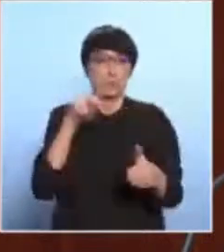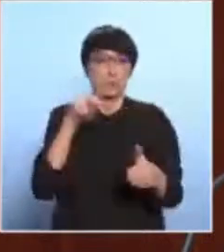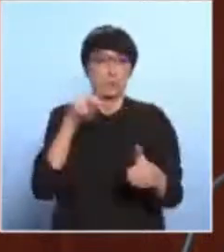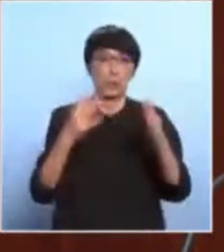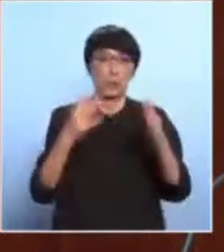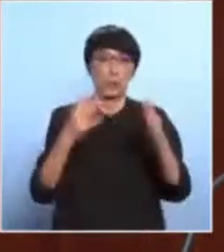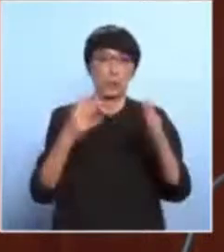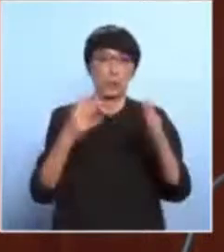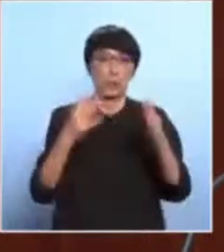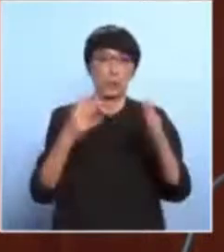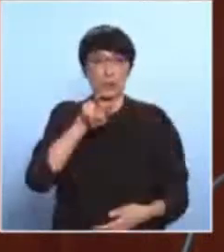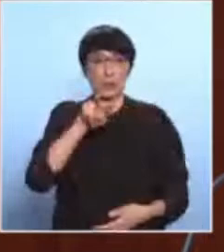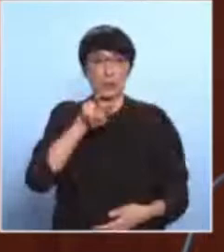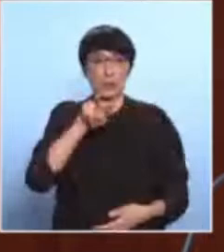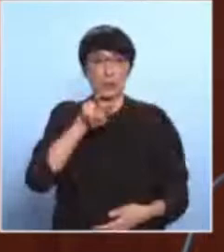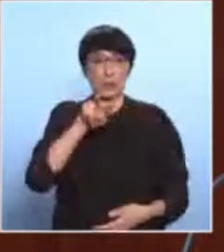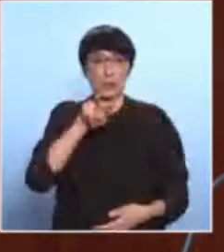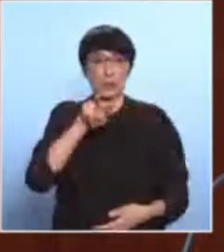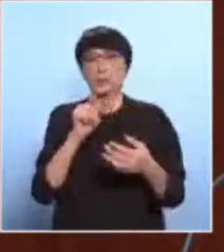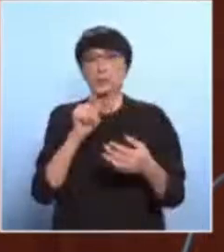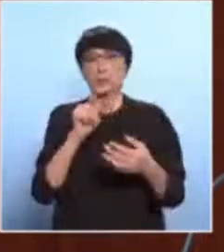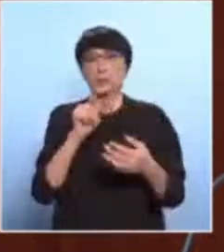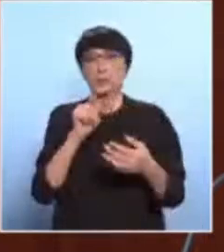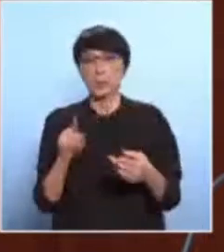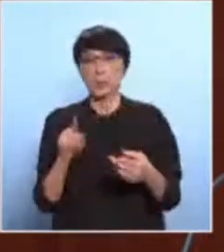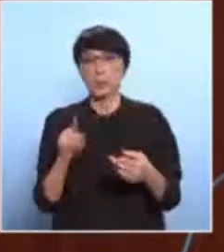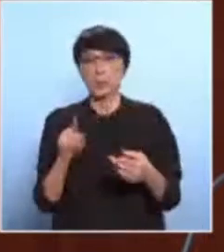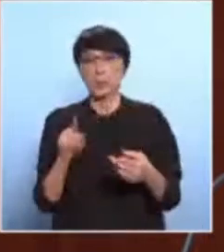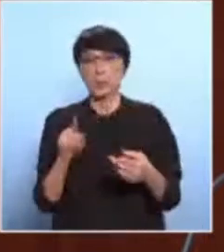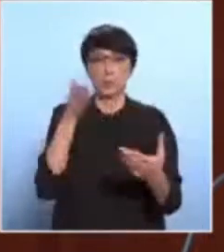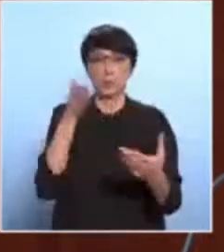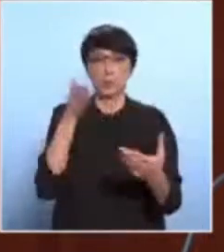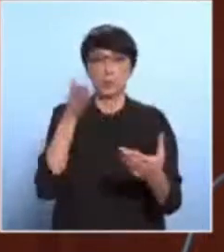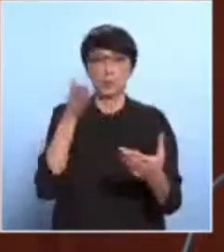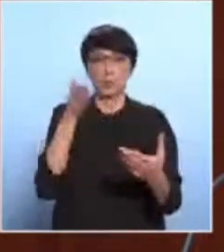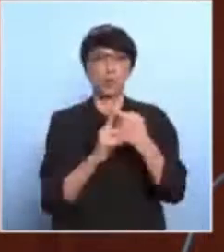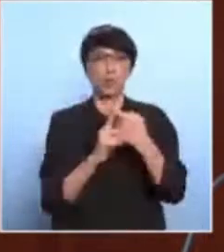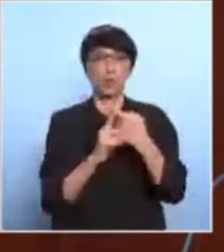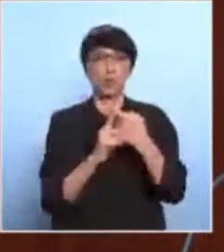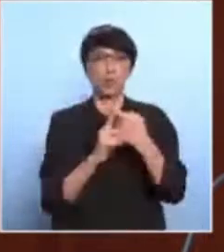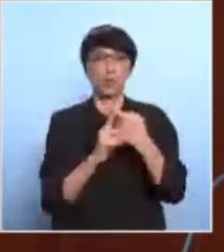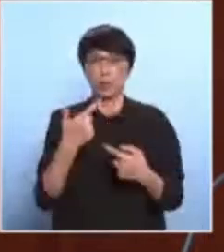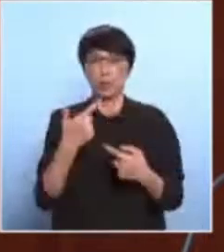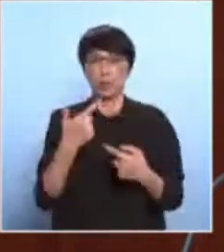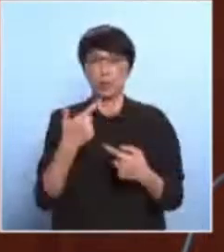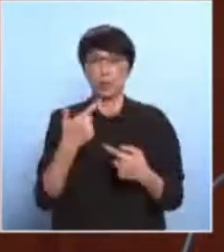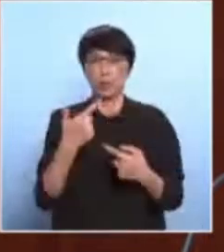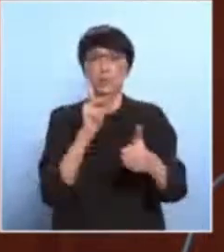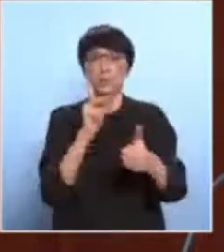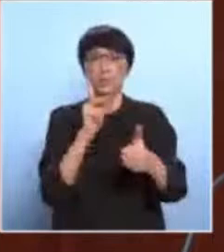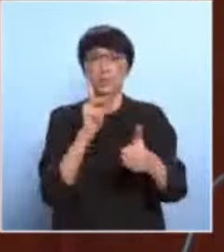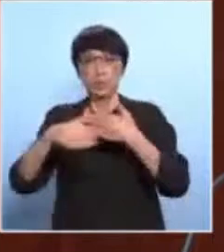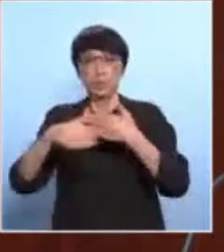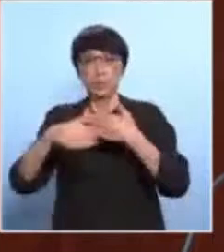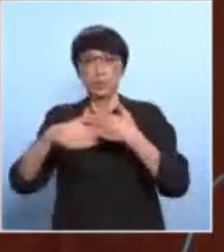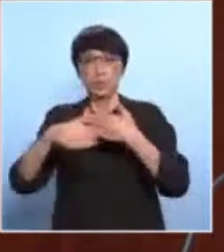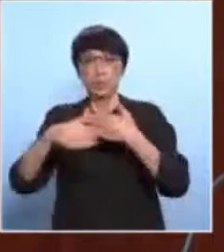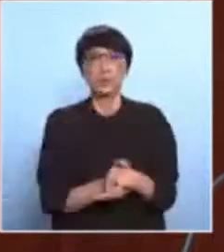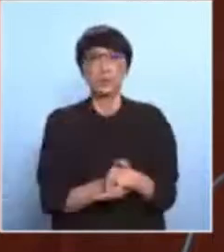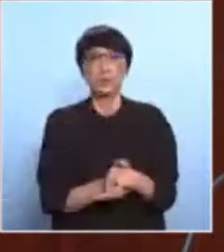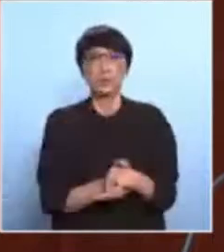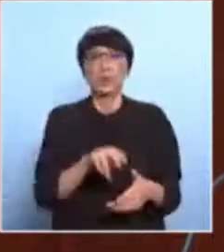three directions. First, adopt a more precise approach in selecting target buildings for issuance of MBIS